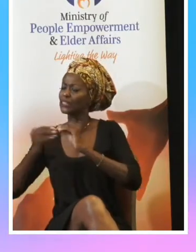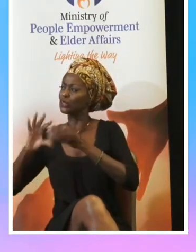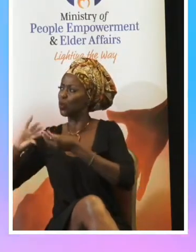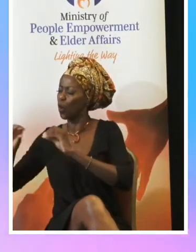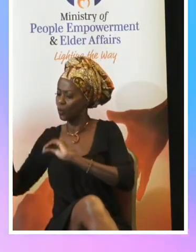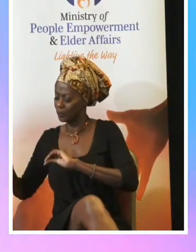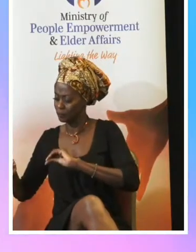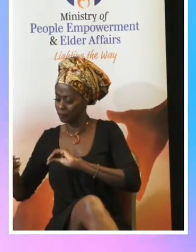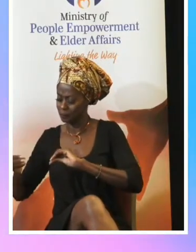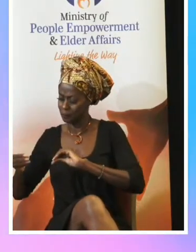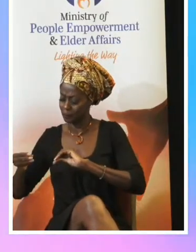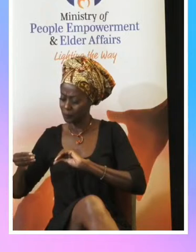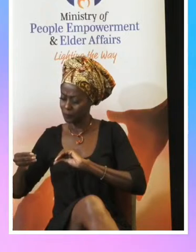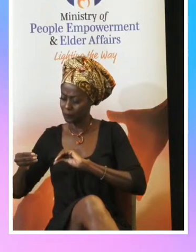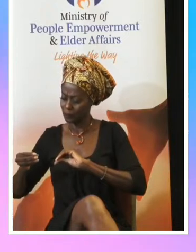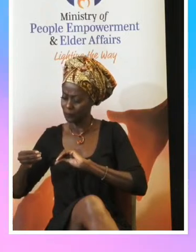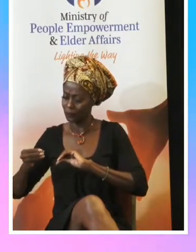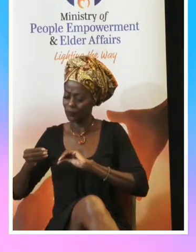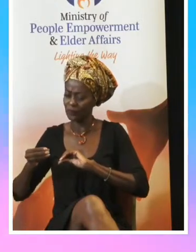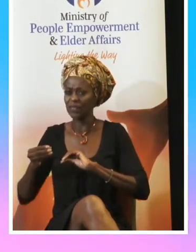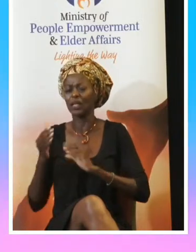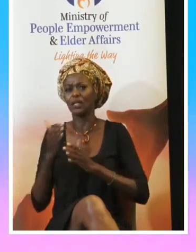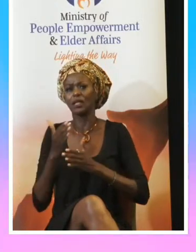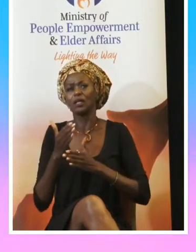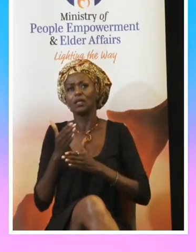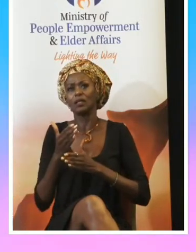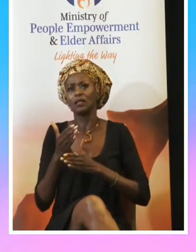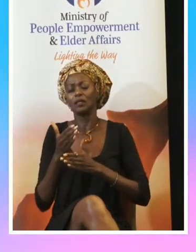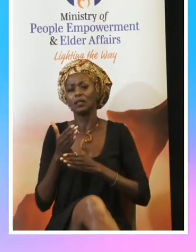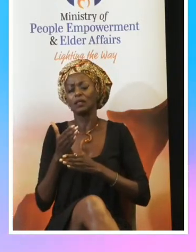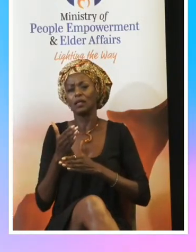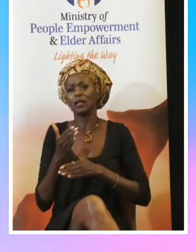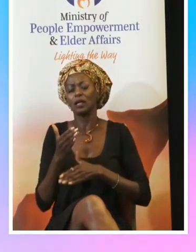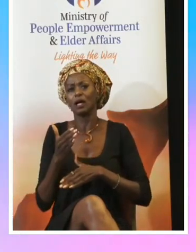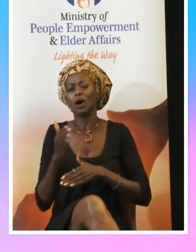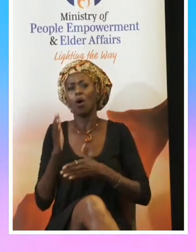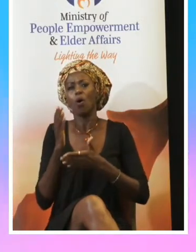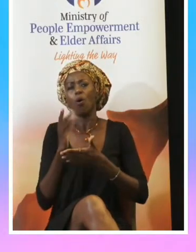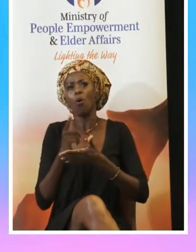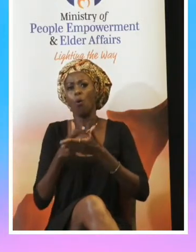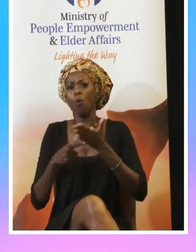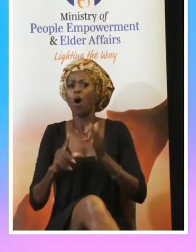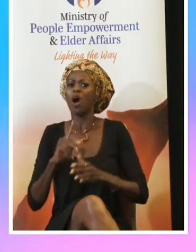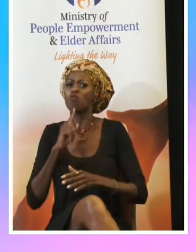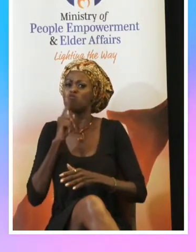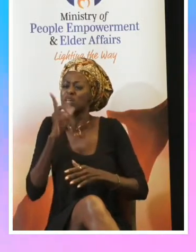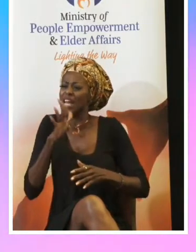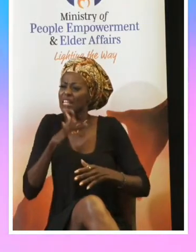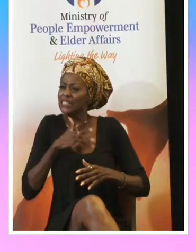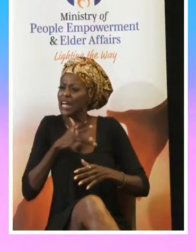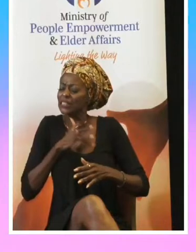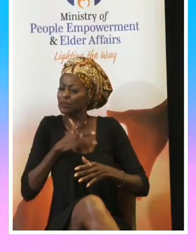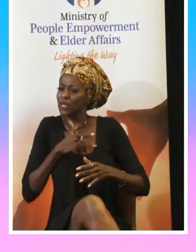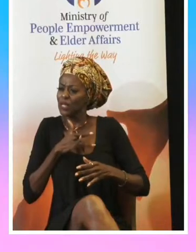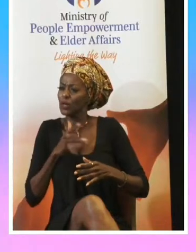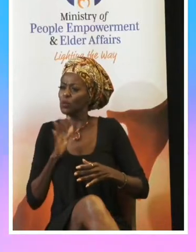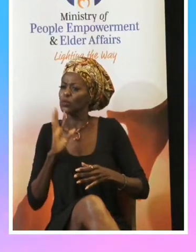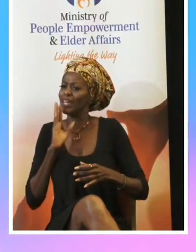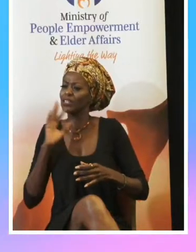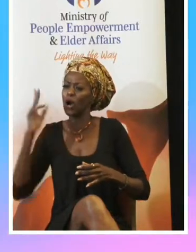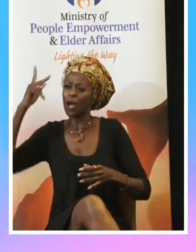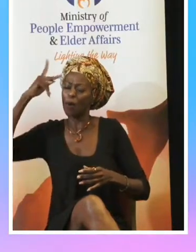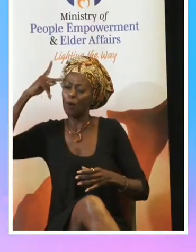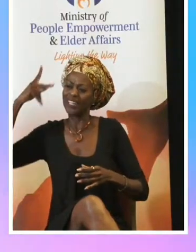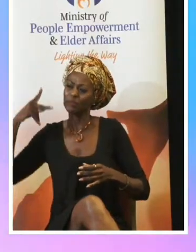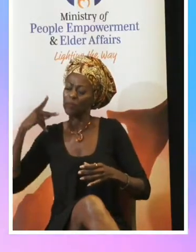some segments of it that really reached out to me was his parents, his grandparents. You see that support